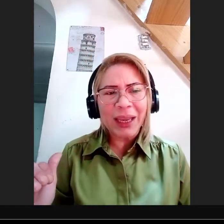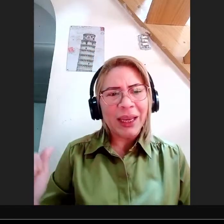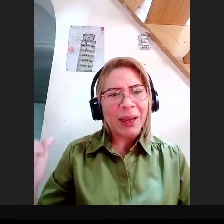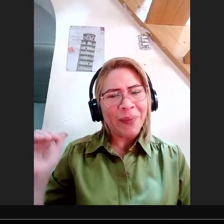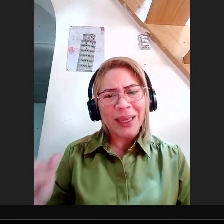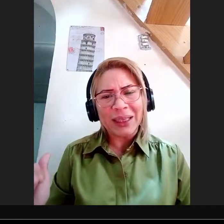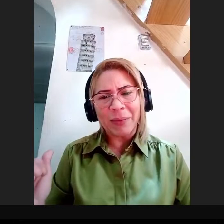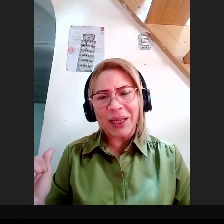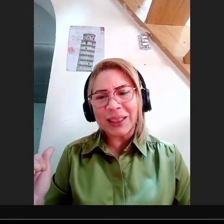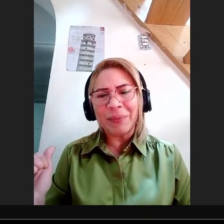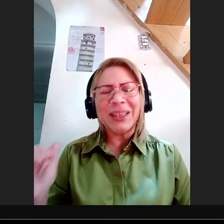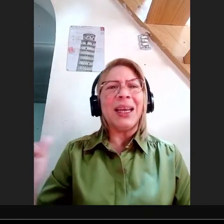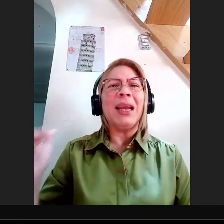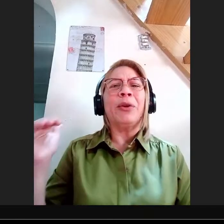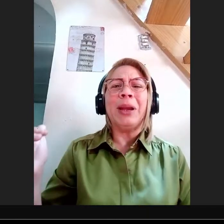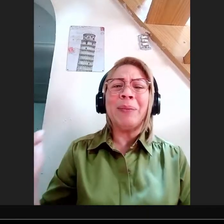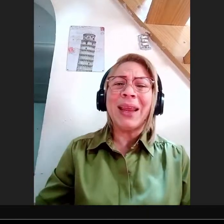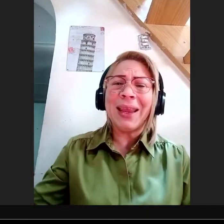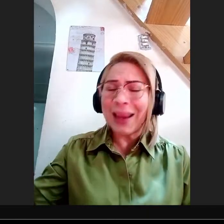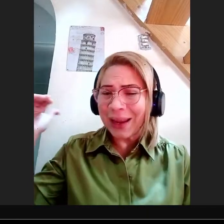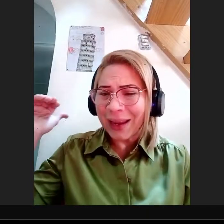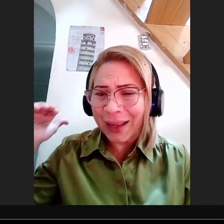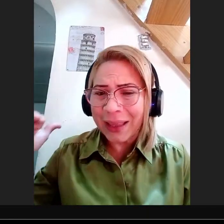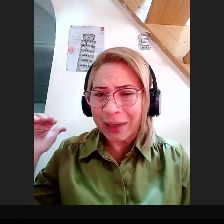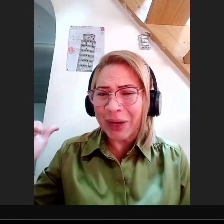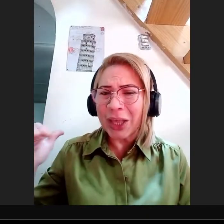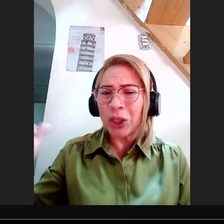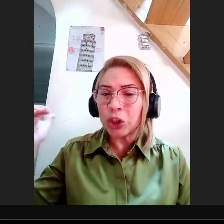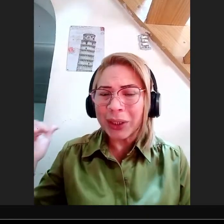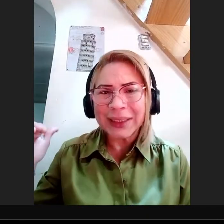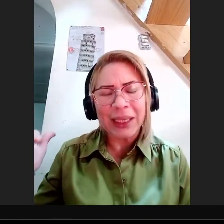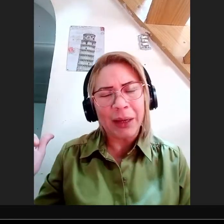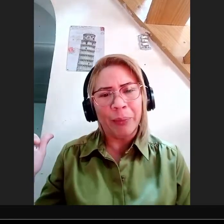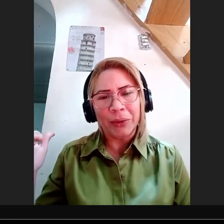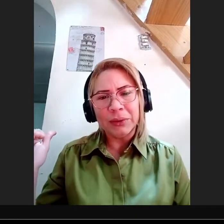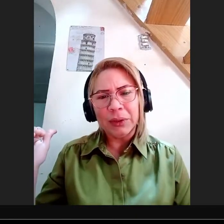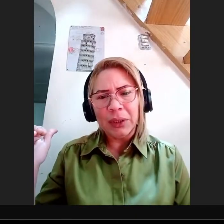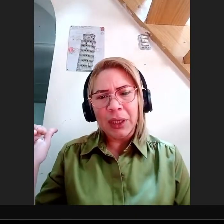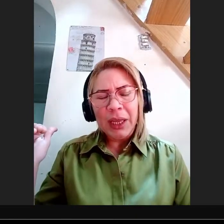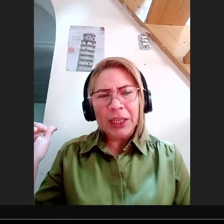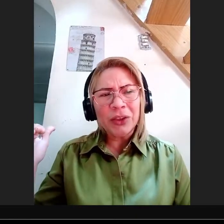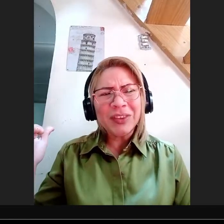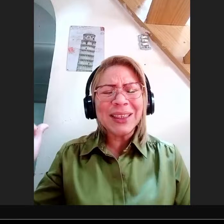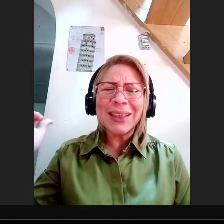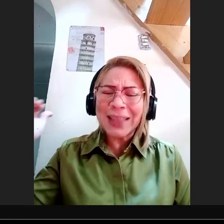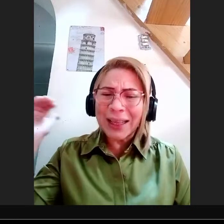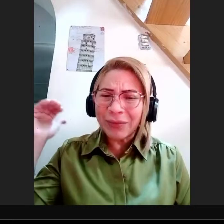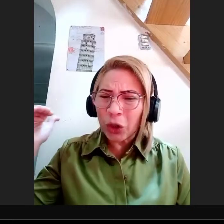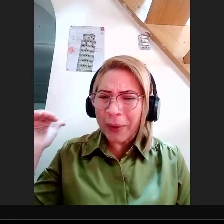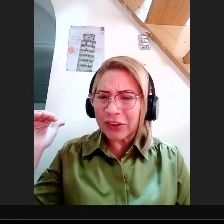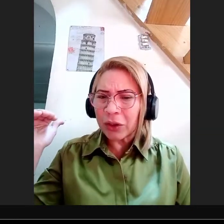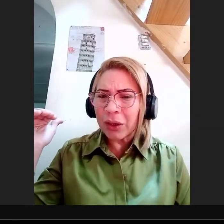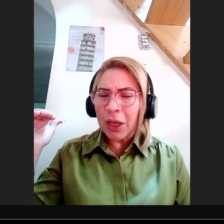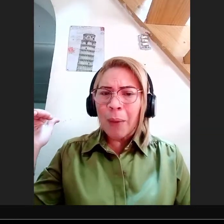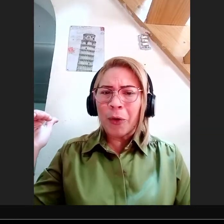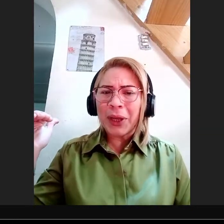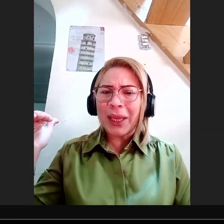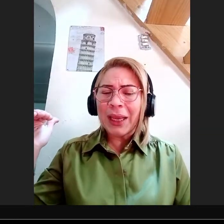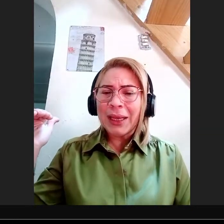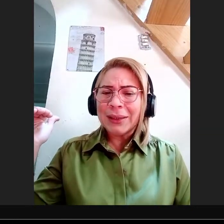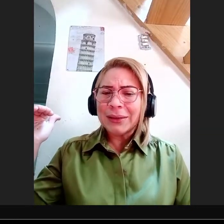us. And therefore, you are not only a victim, but you are also discriminated at all times.